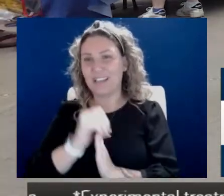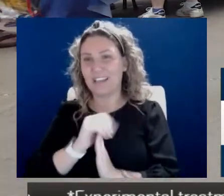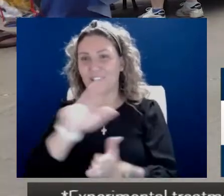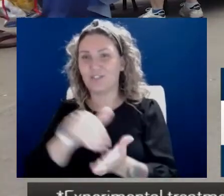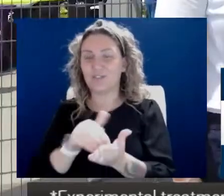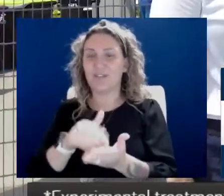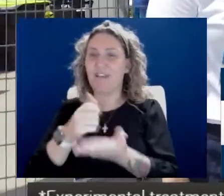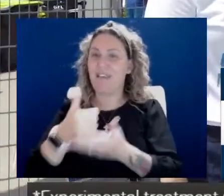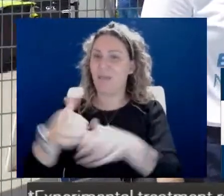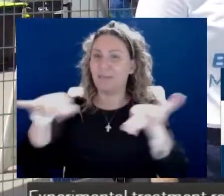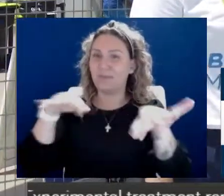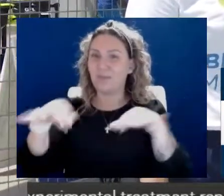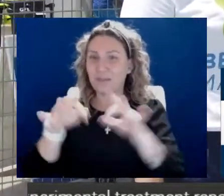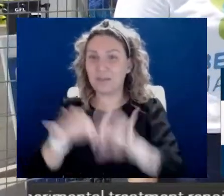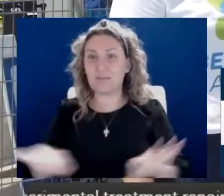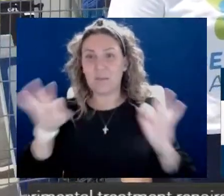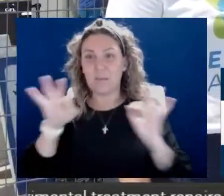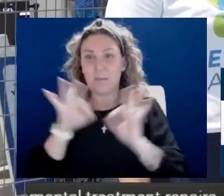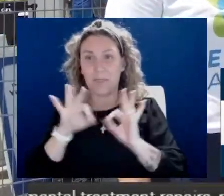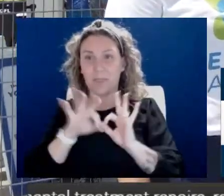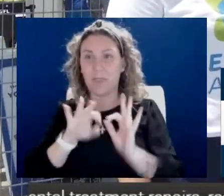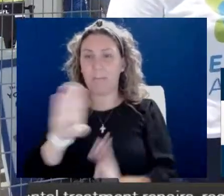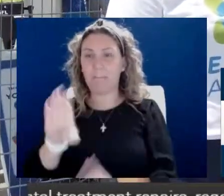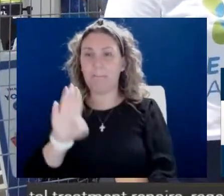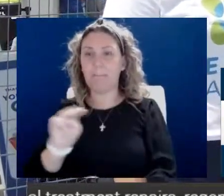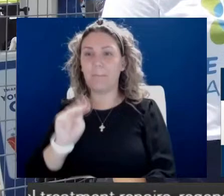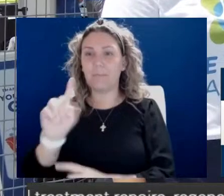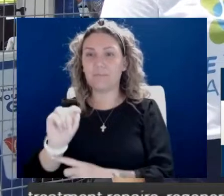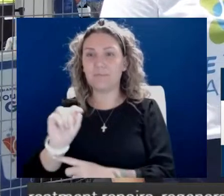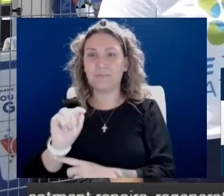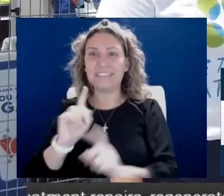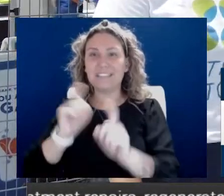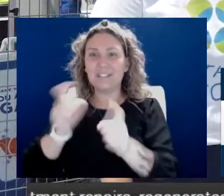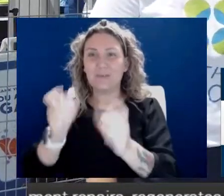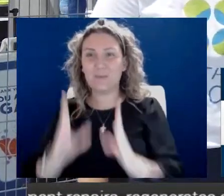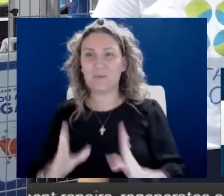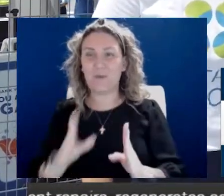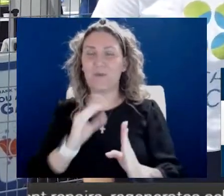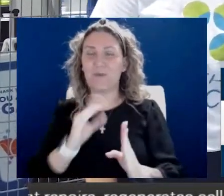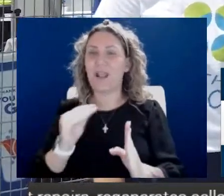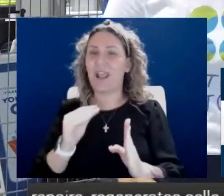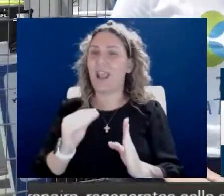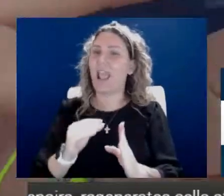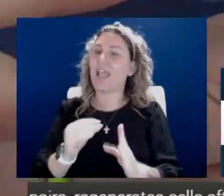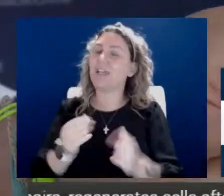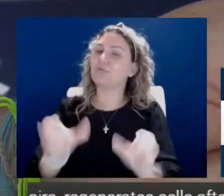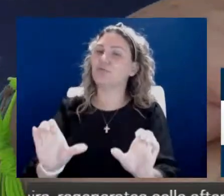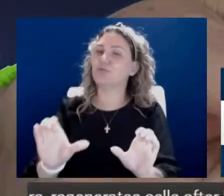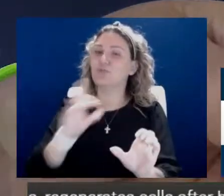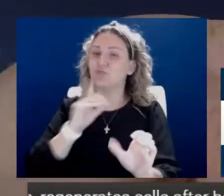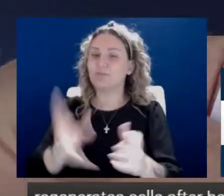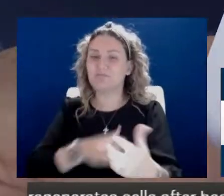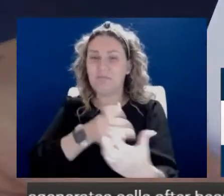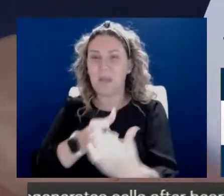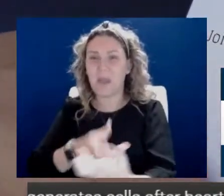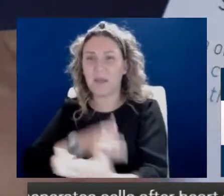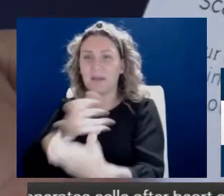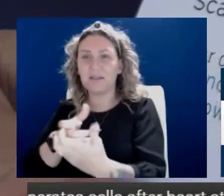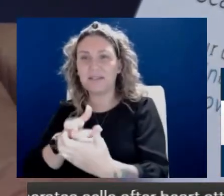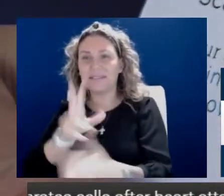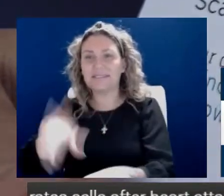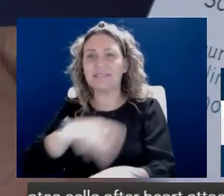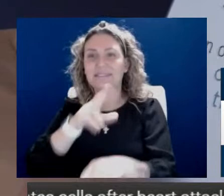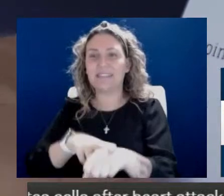importance of being a BMT donor and gave them a chance to sign up for the Be the MASH National Marrow Donor